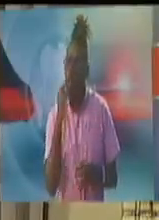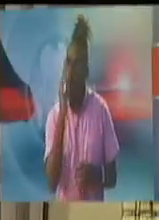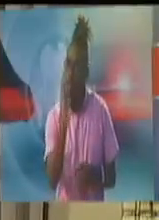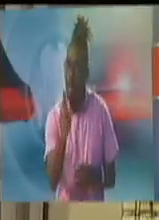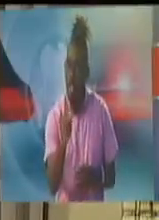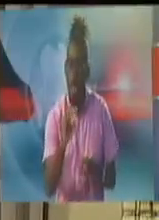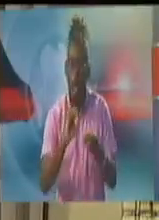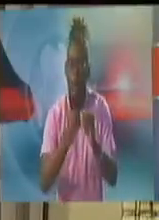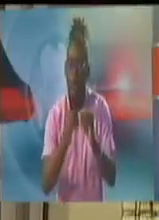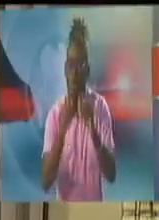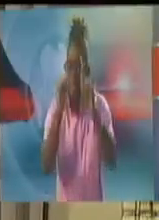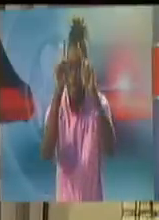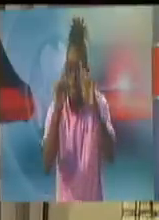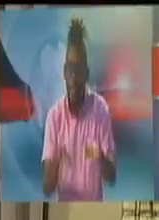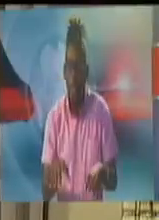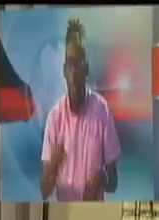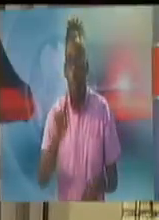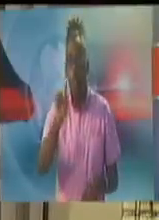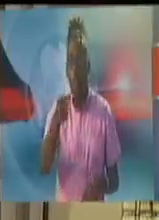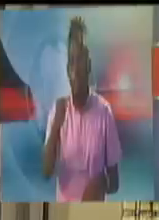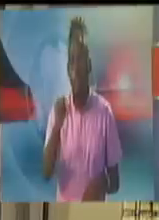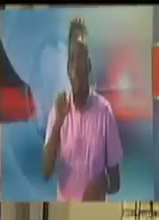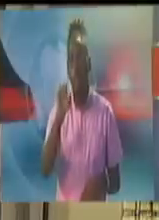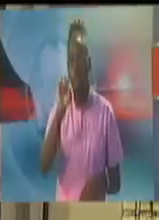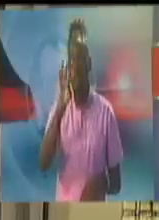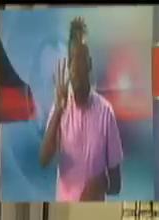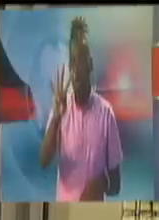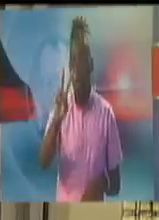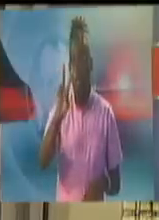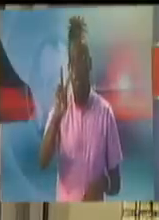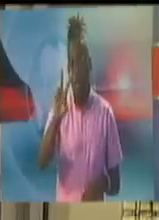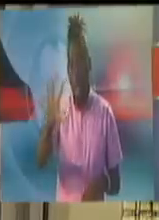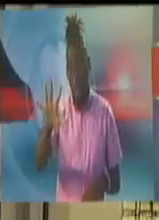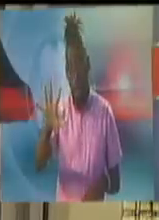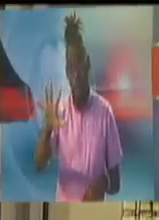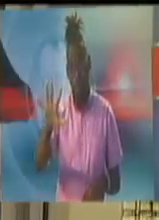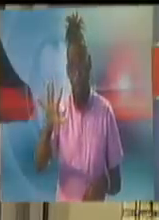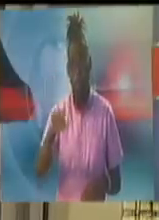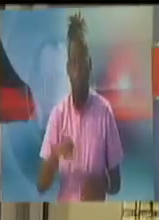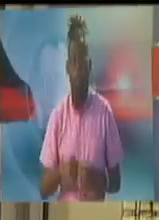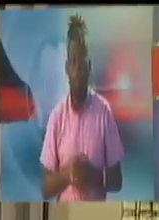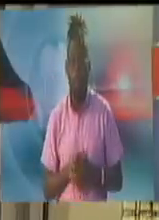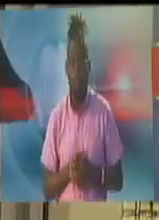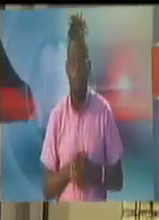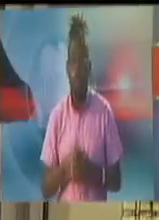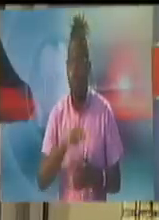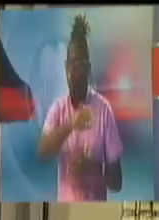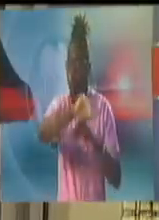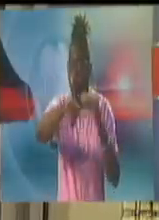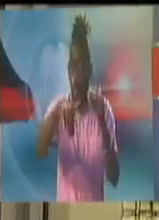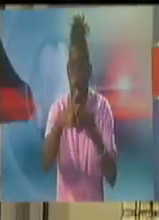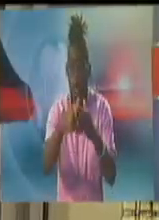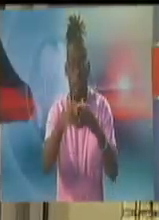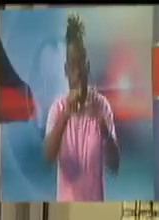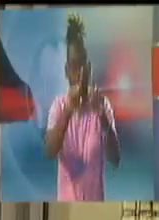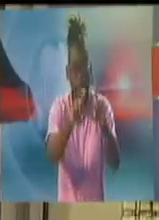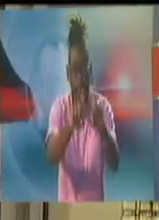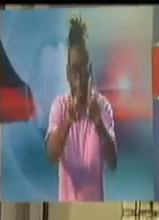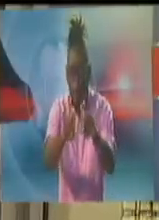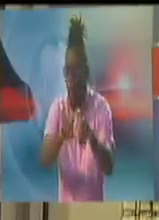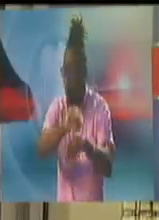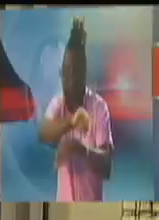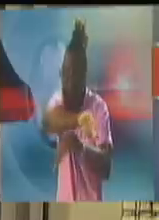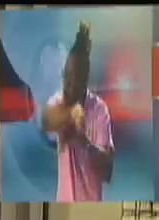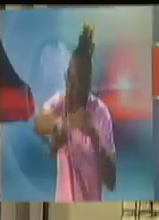was 1,425. The total number of what we call unique patient tests, that means